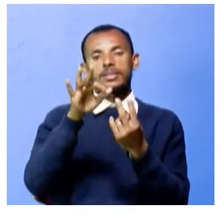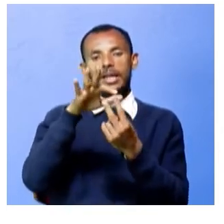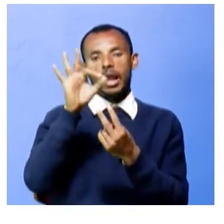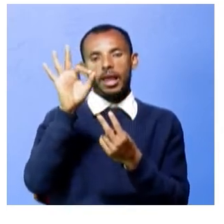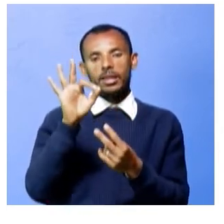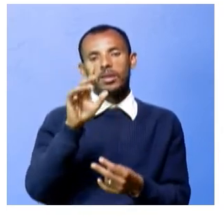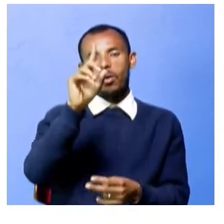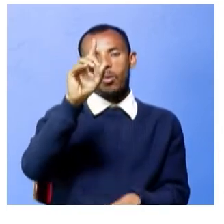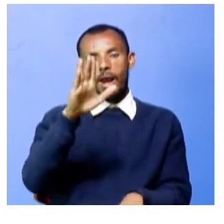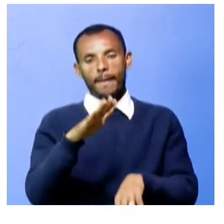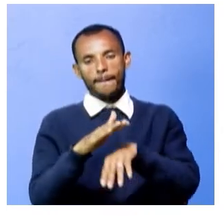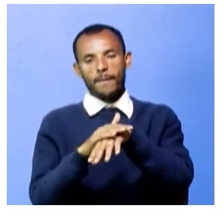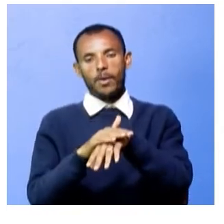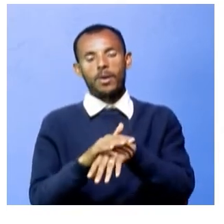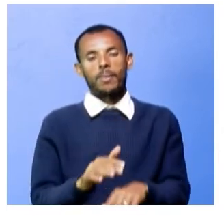Randomly